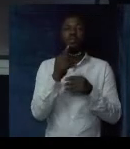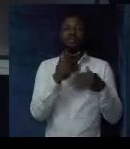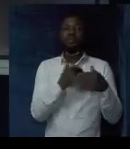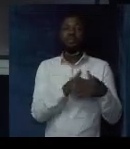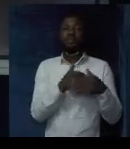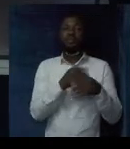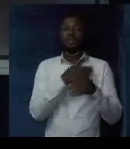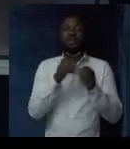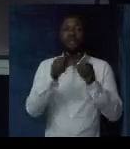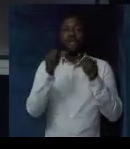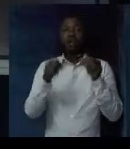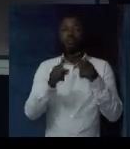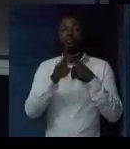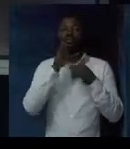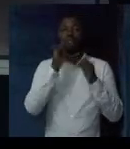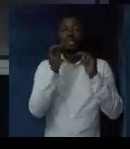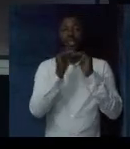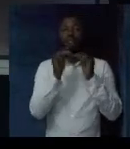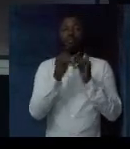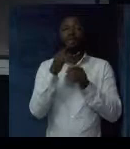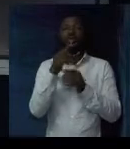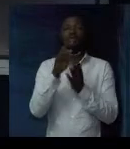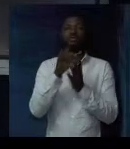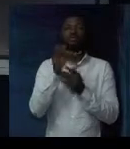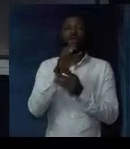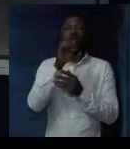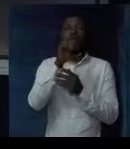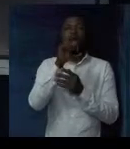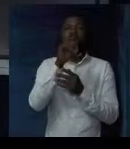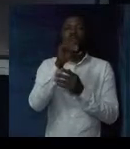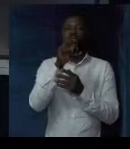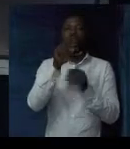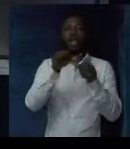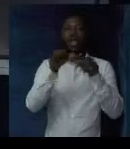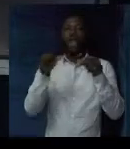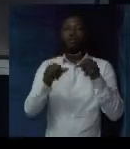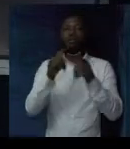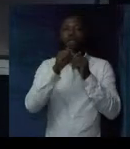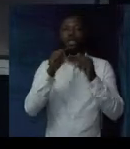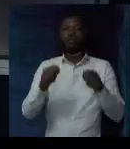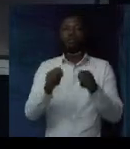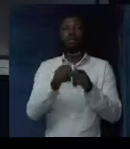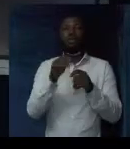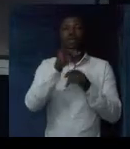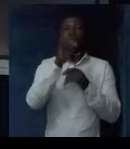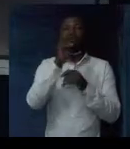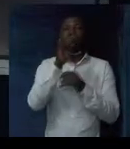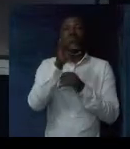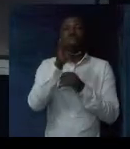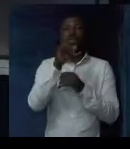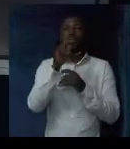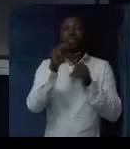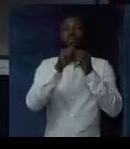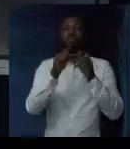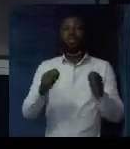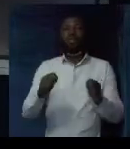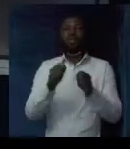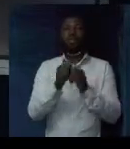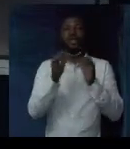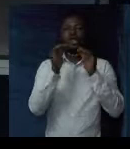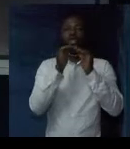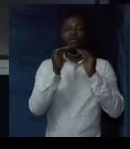equal and none of its angles to be equal. What is the name? The options are obtuse angle triangle, isosceles